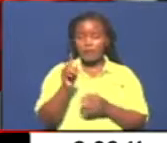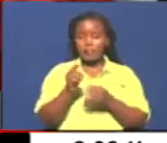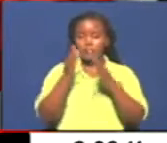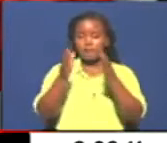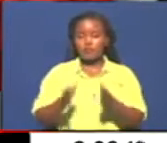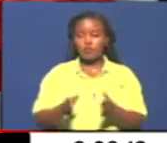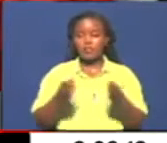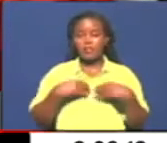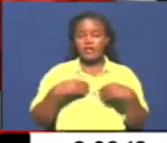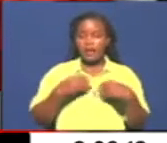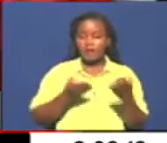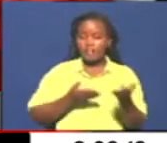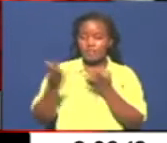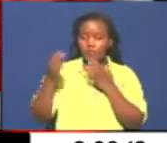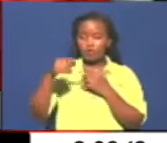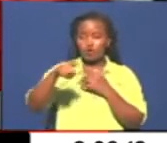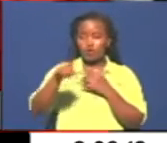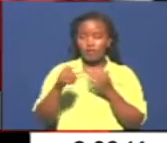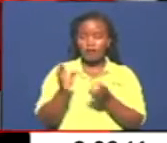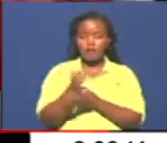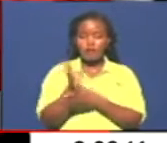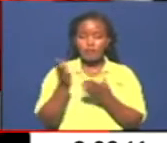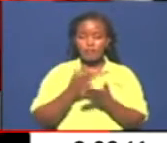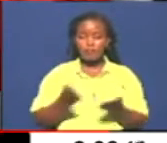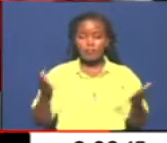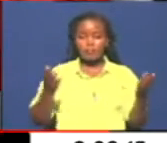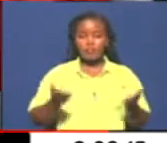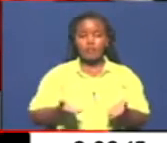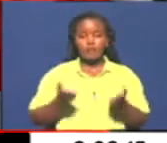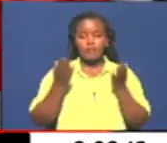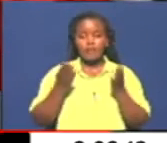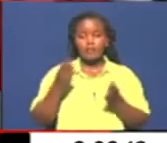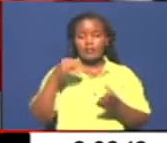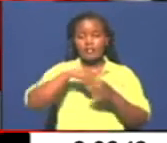of fishing vessels in order to enhance investment in this subsector.